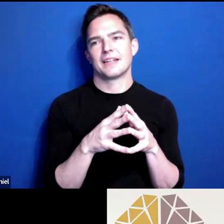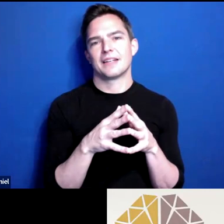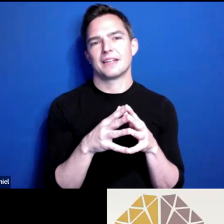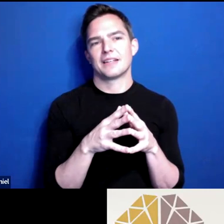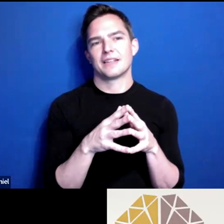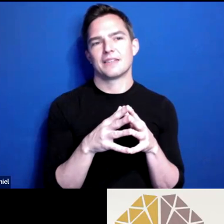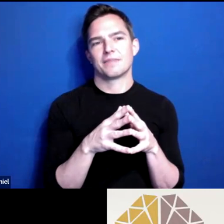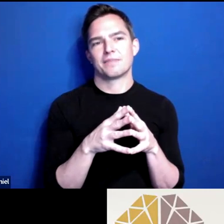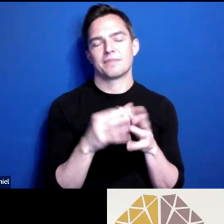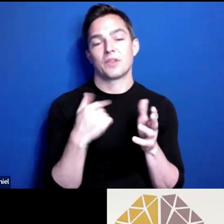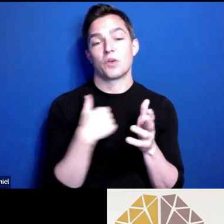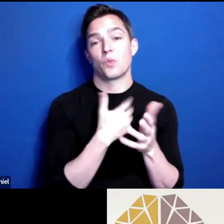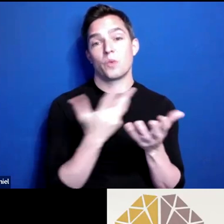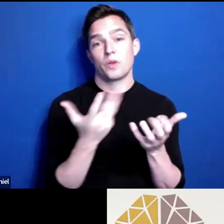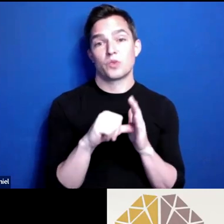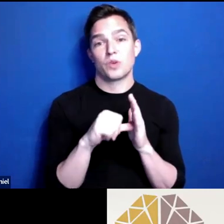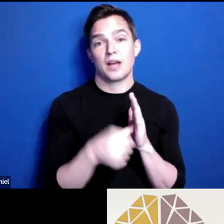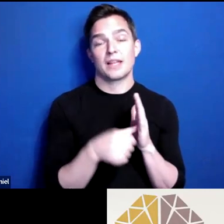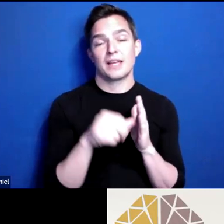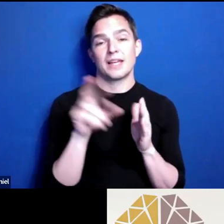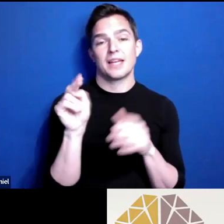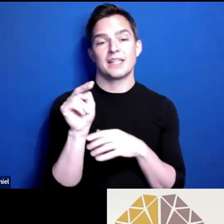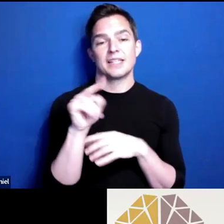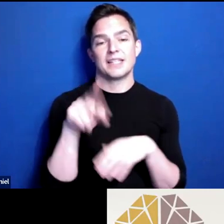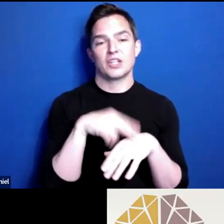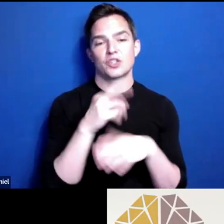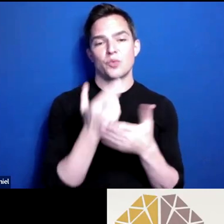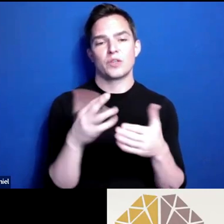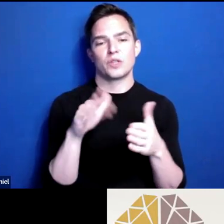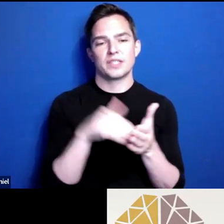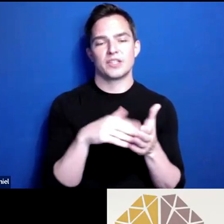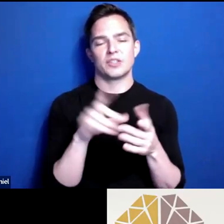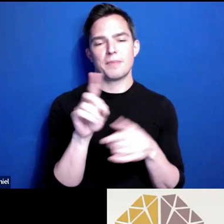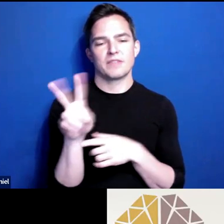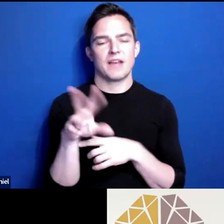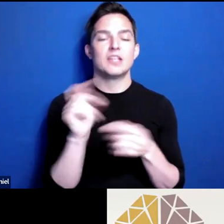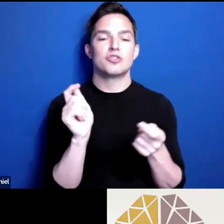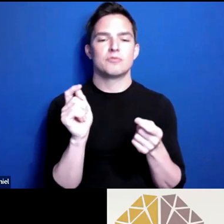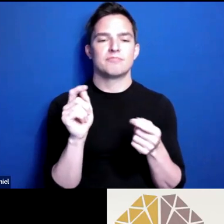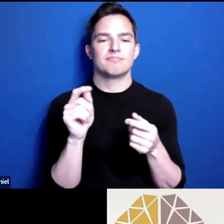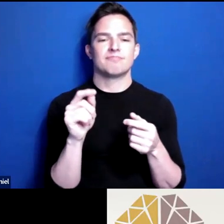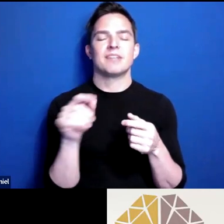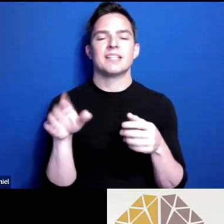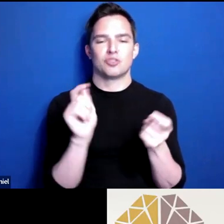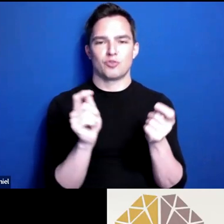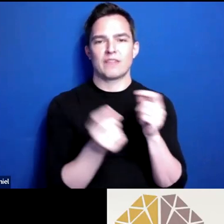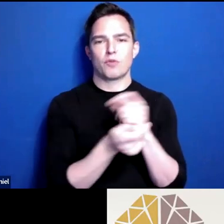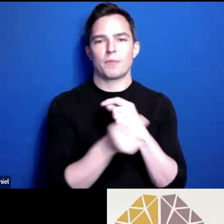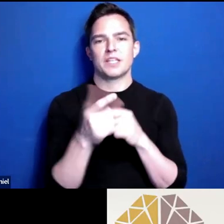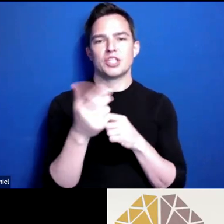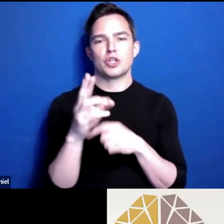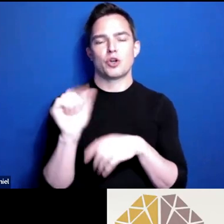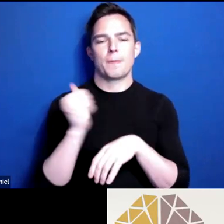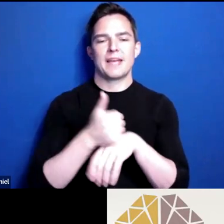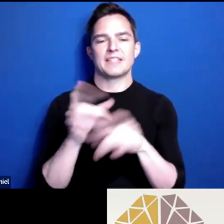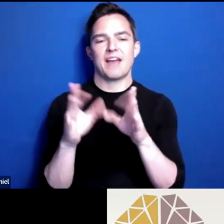we want to highlight the National Resource Center Domestic Violence Transforming the Gender-Based Violence Movement